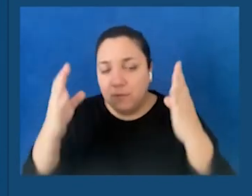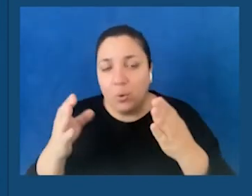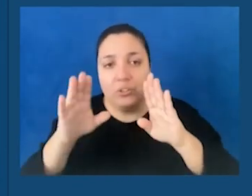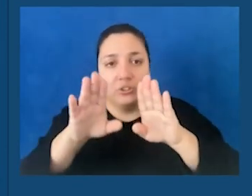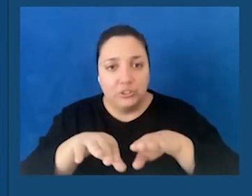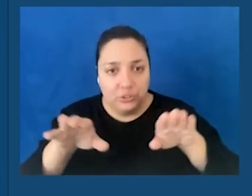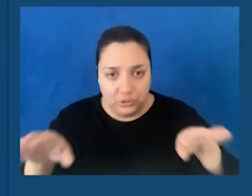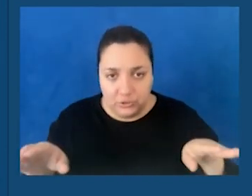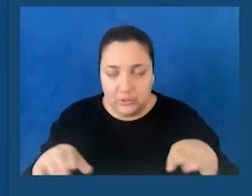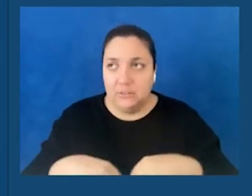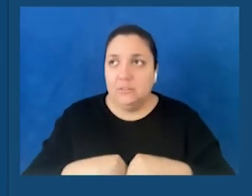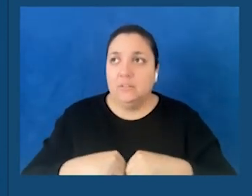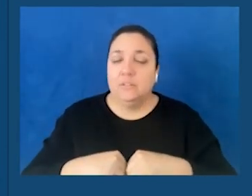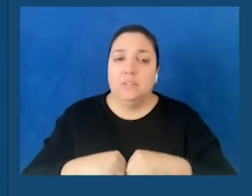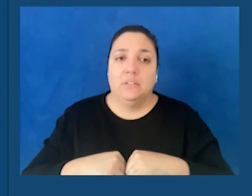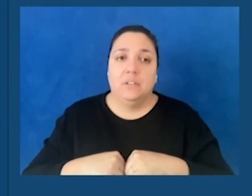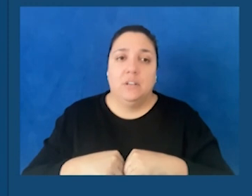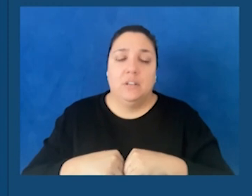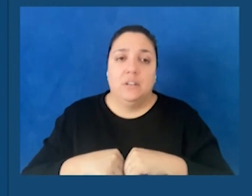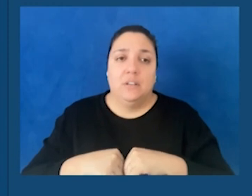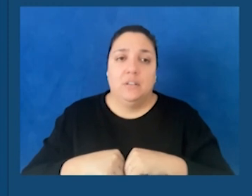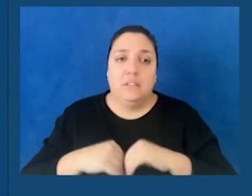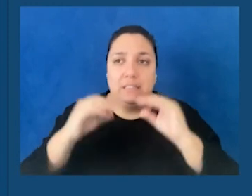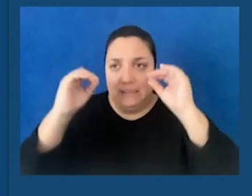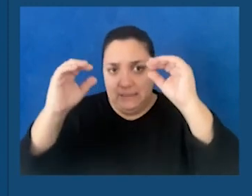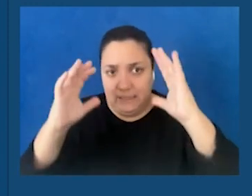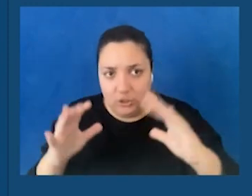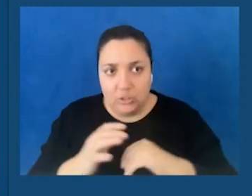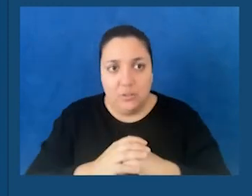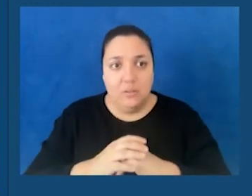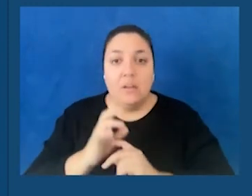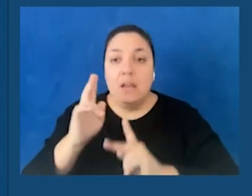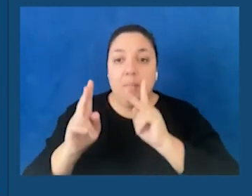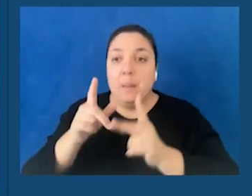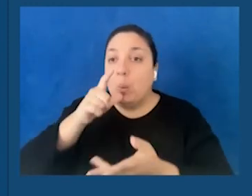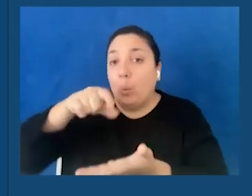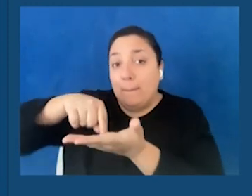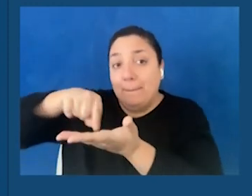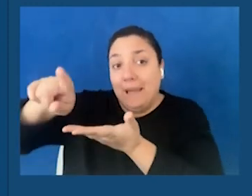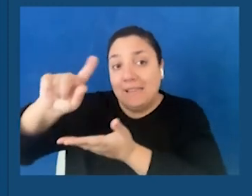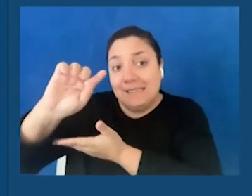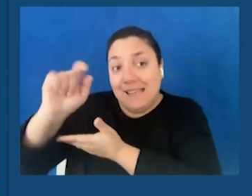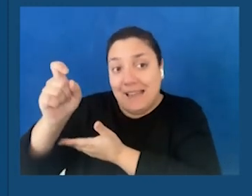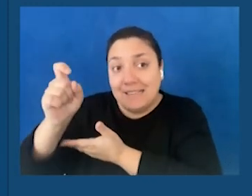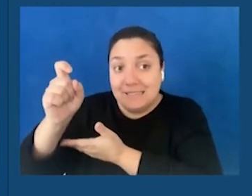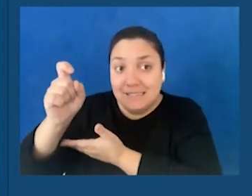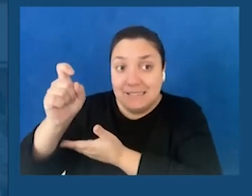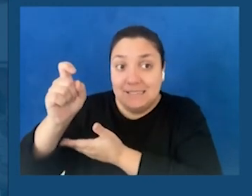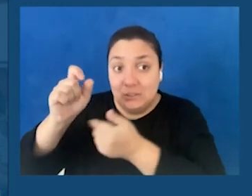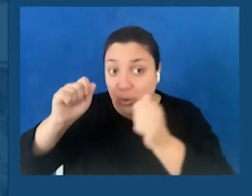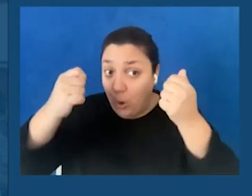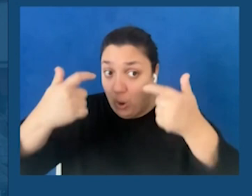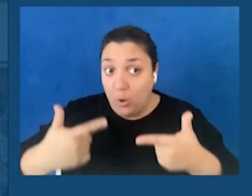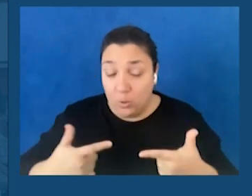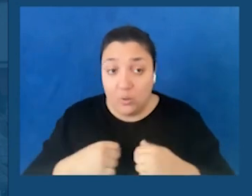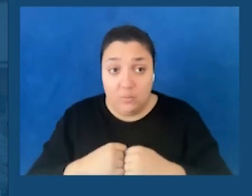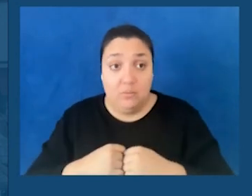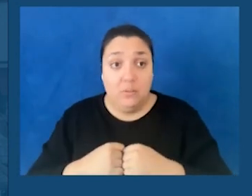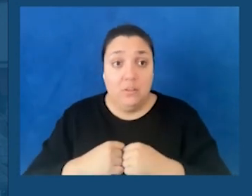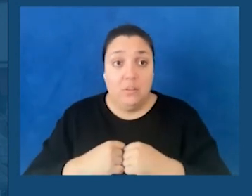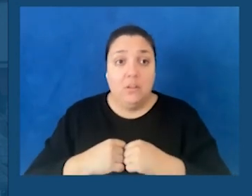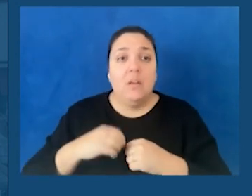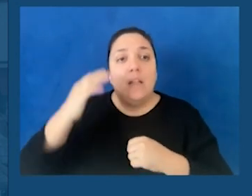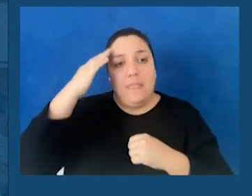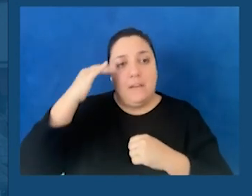taxpayers. In that order, I'm focused on everybody. But that's why this budget includes another